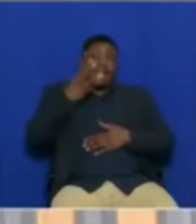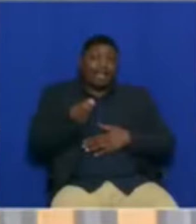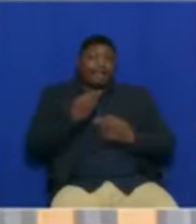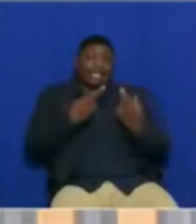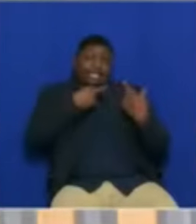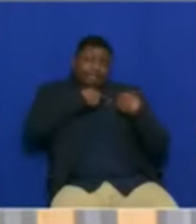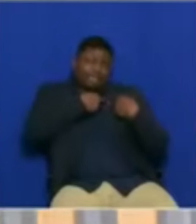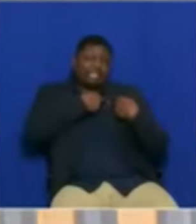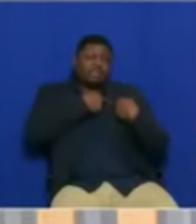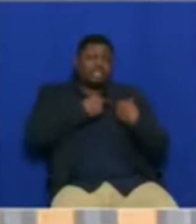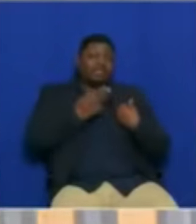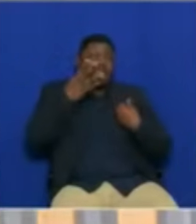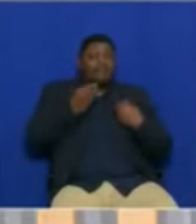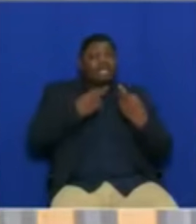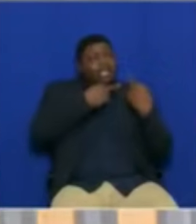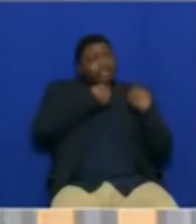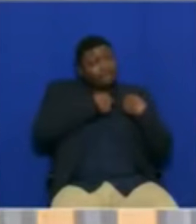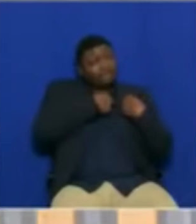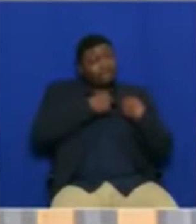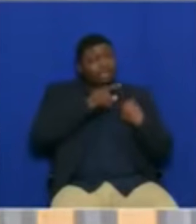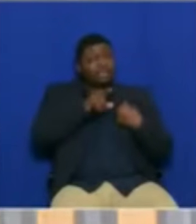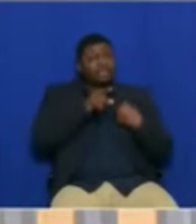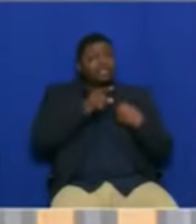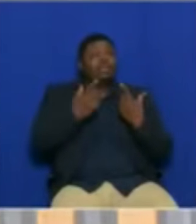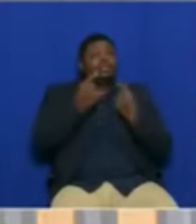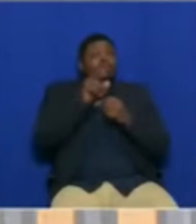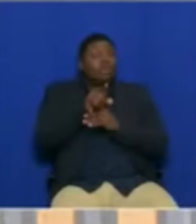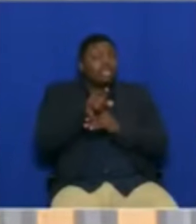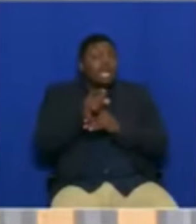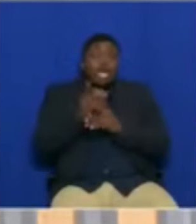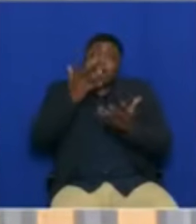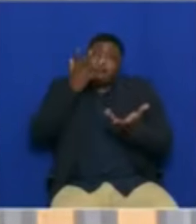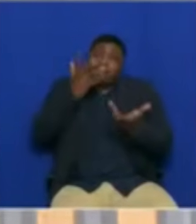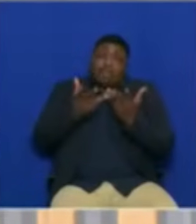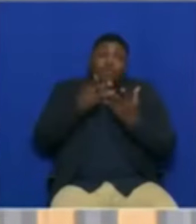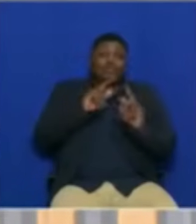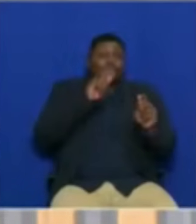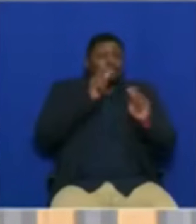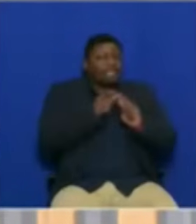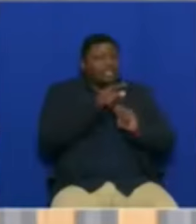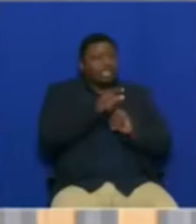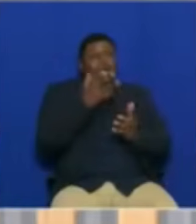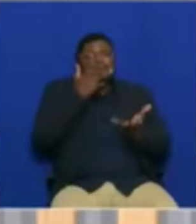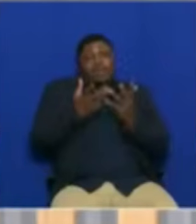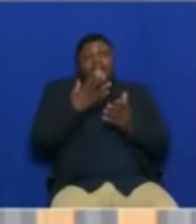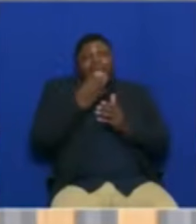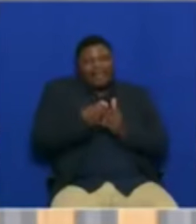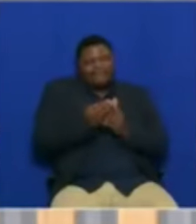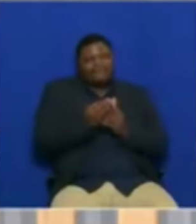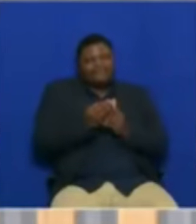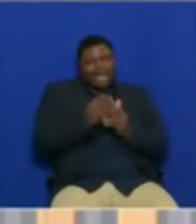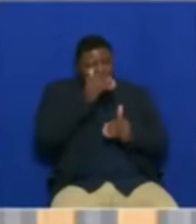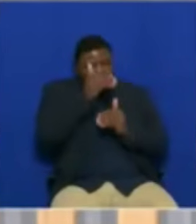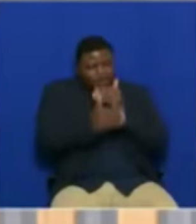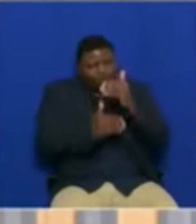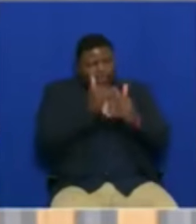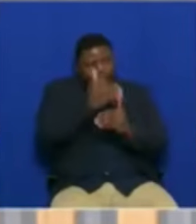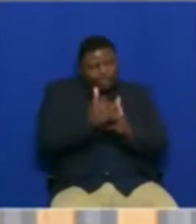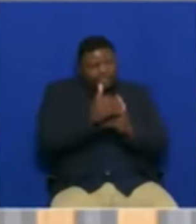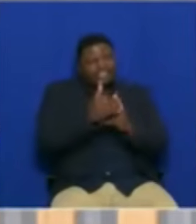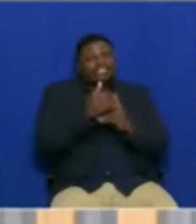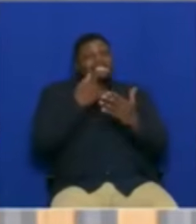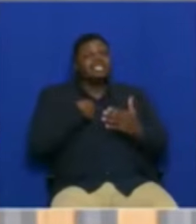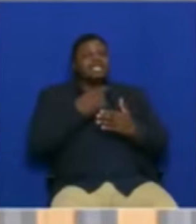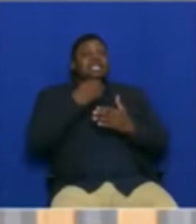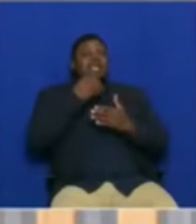me that, or you tell us that there is a prescript in IDEC which says if it is this kind